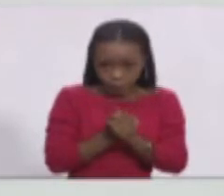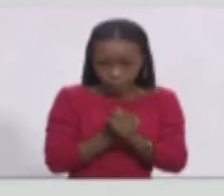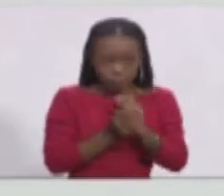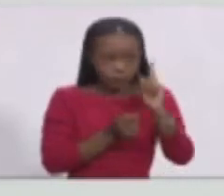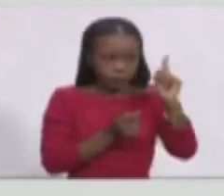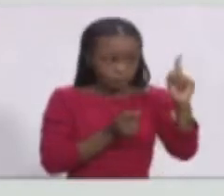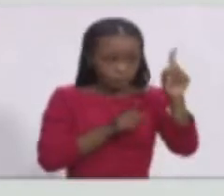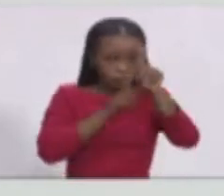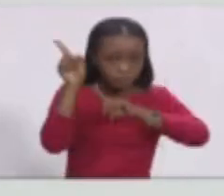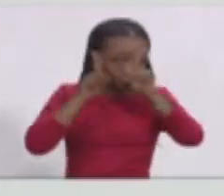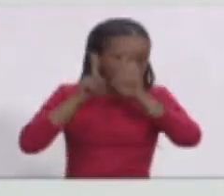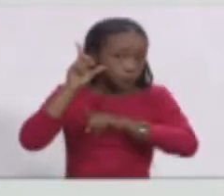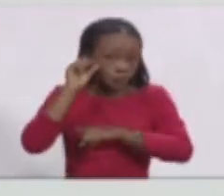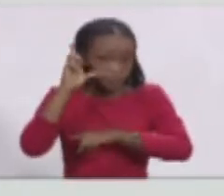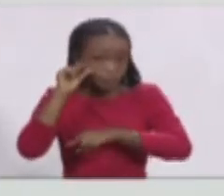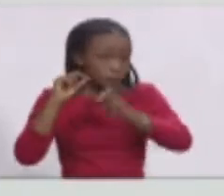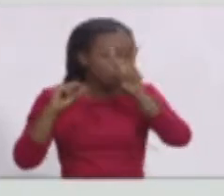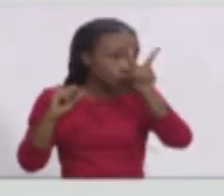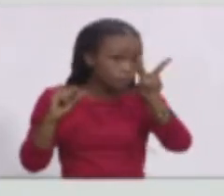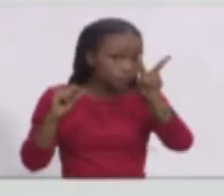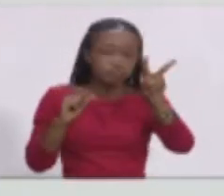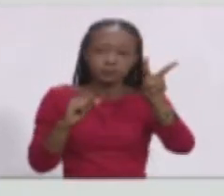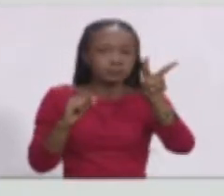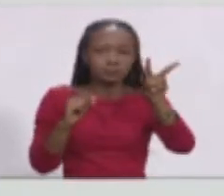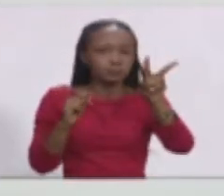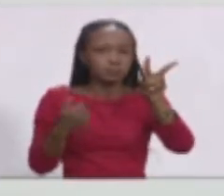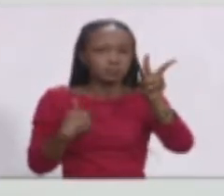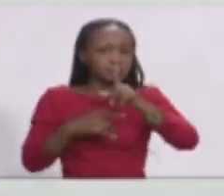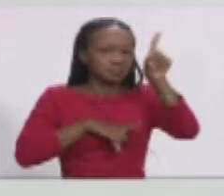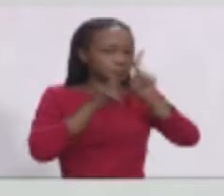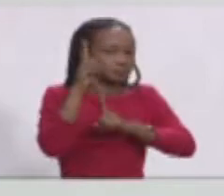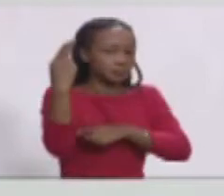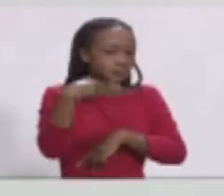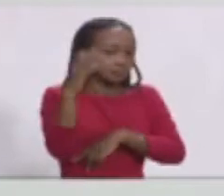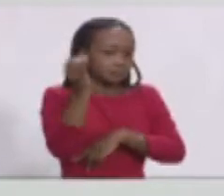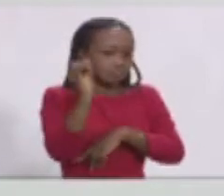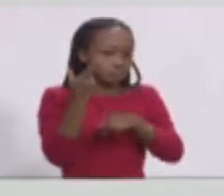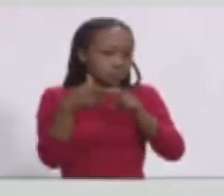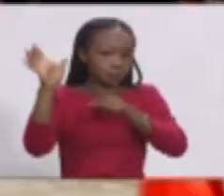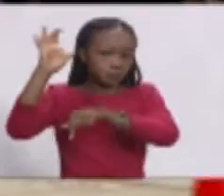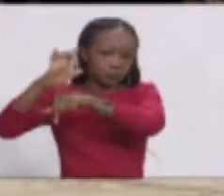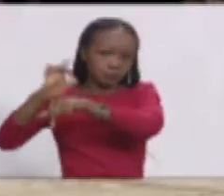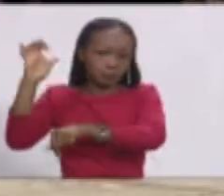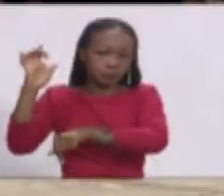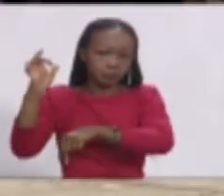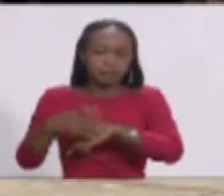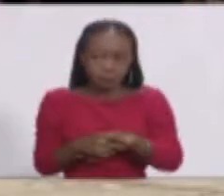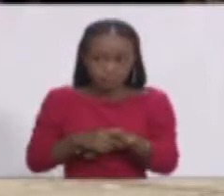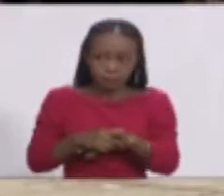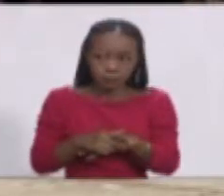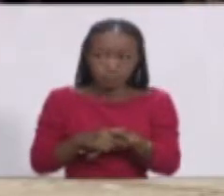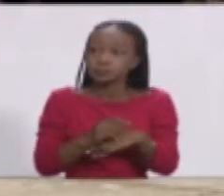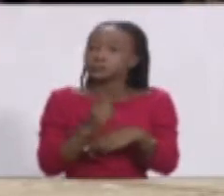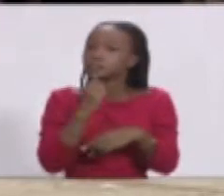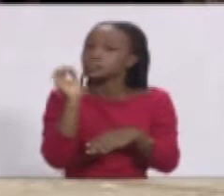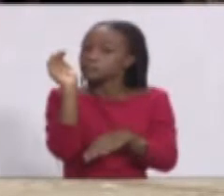1 had traveled to Mombasa, or 2 did not actually have a travel history but come from contacts. Mutahi Kagwe, however,